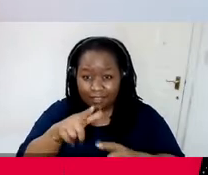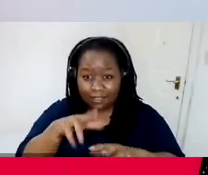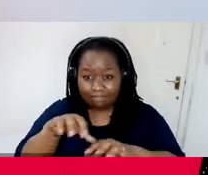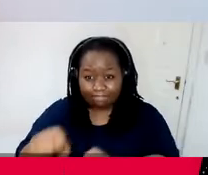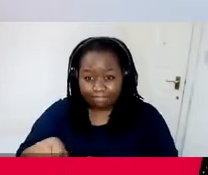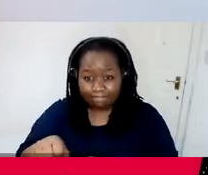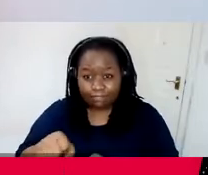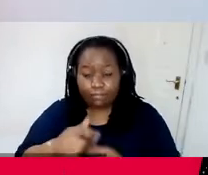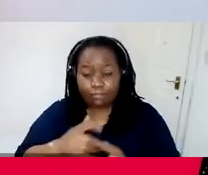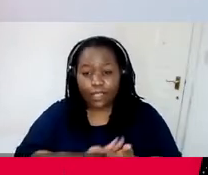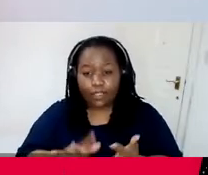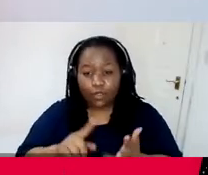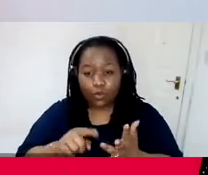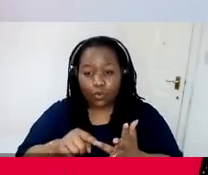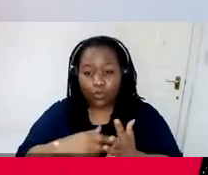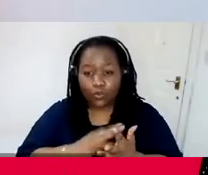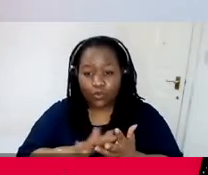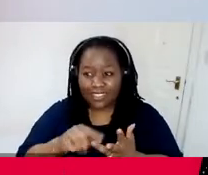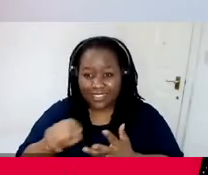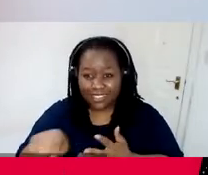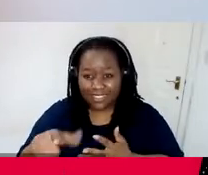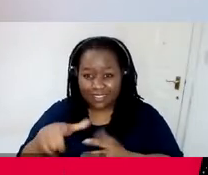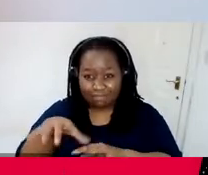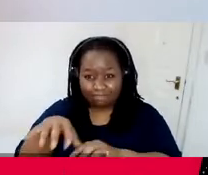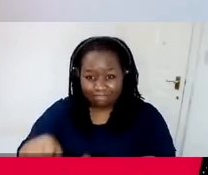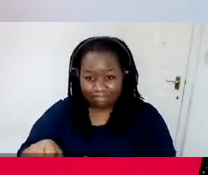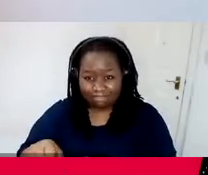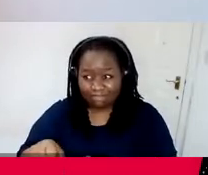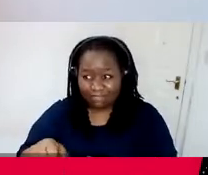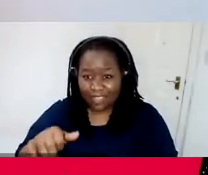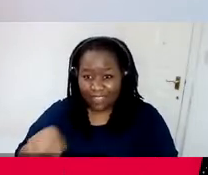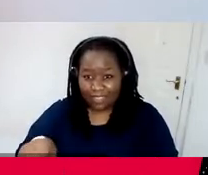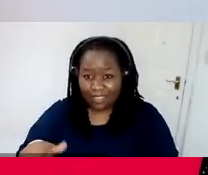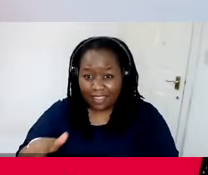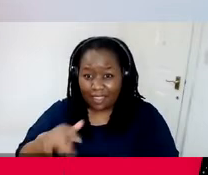the Houthis, and they are facing death penalty.